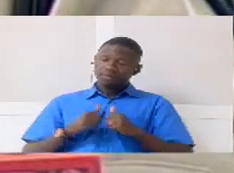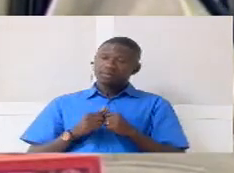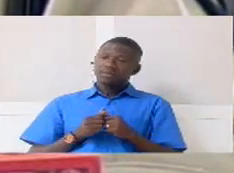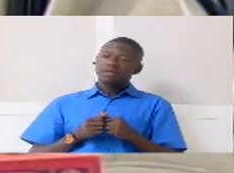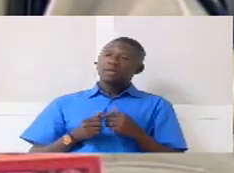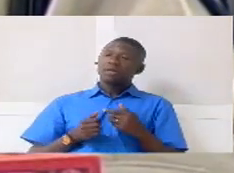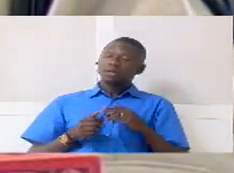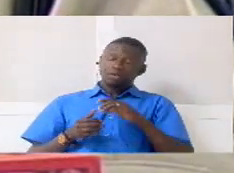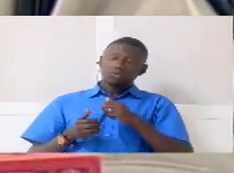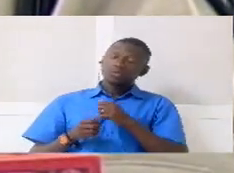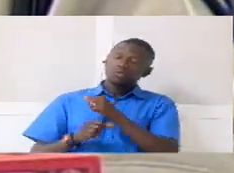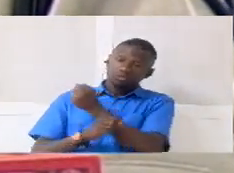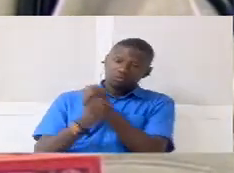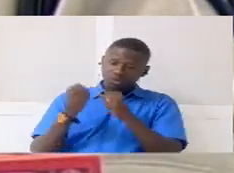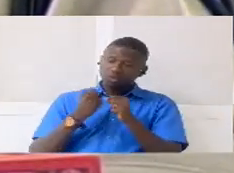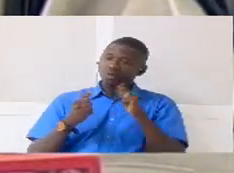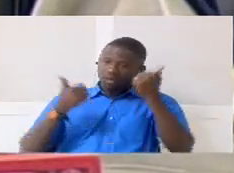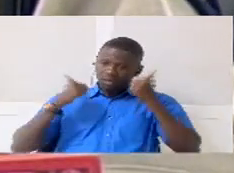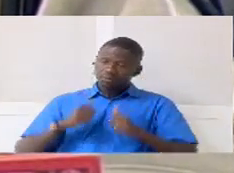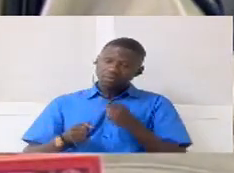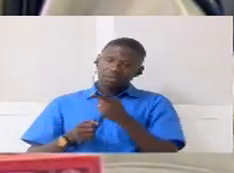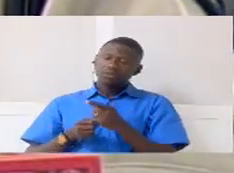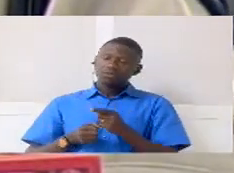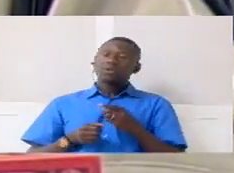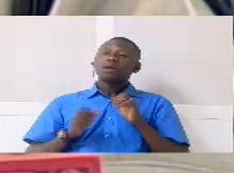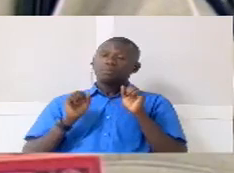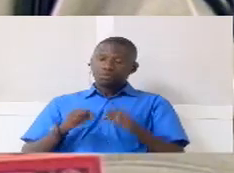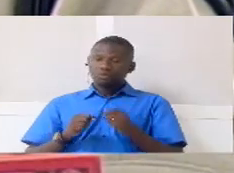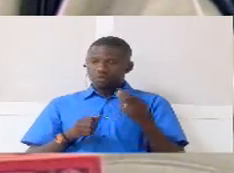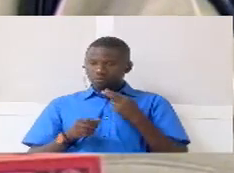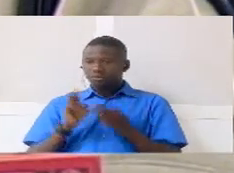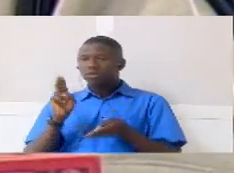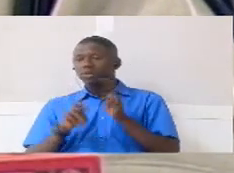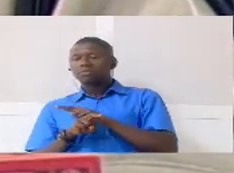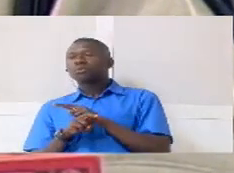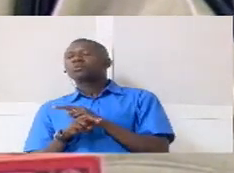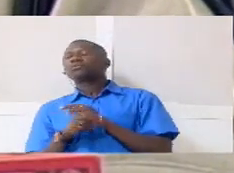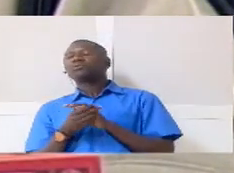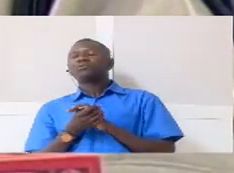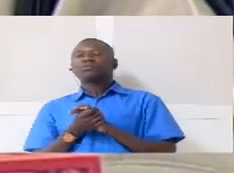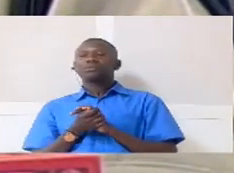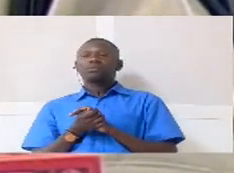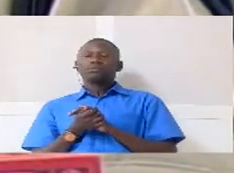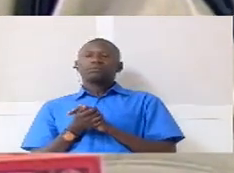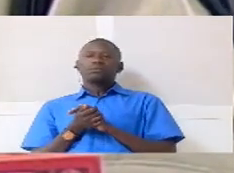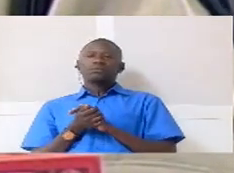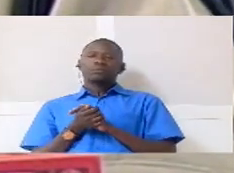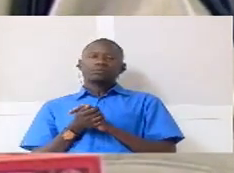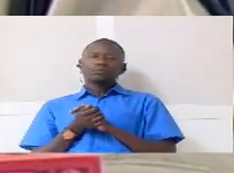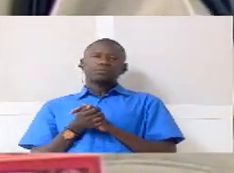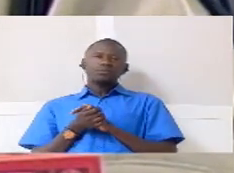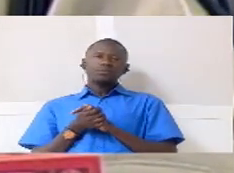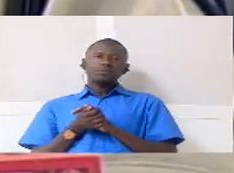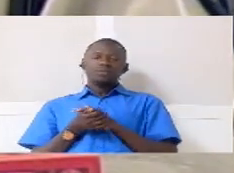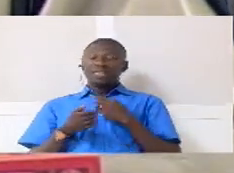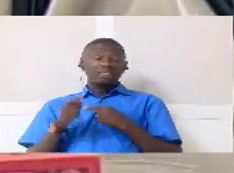And also their situation. Address. So that they can address that. I will find what or ka silo di la pureta kasoko ni prisonali